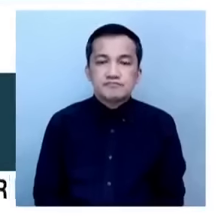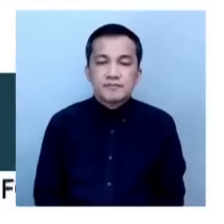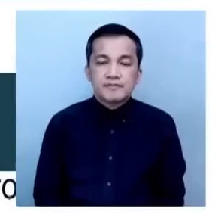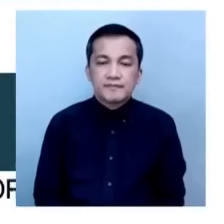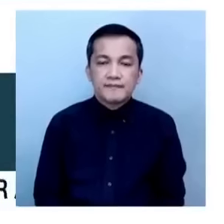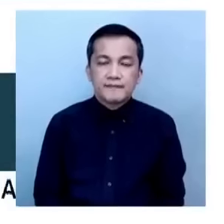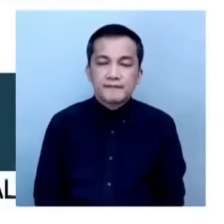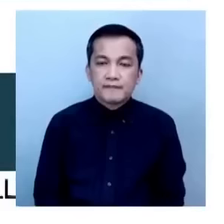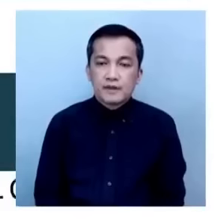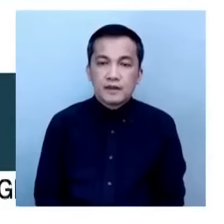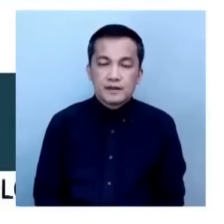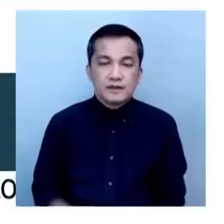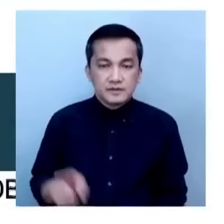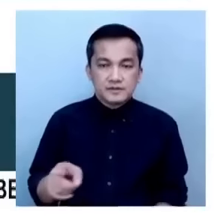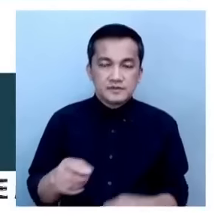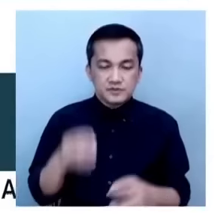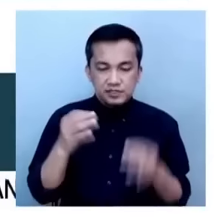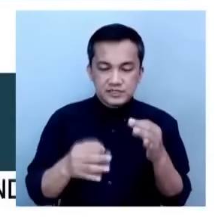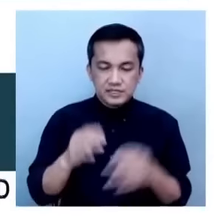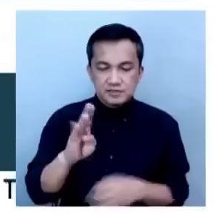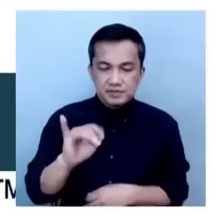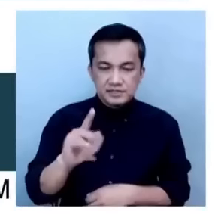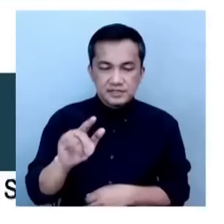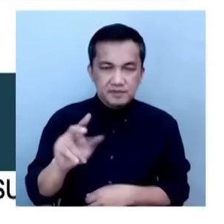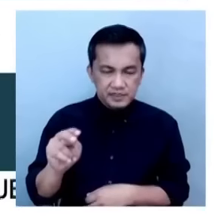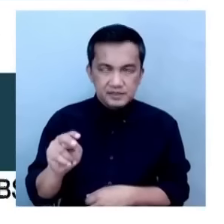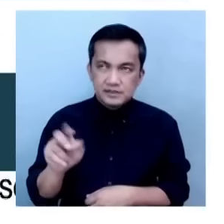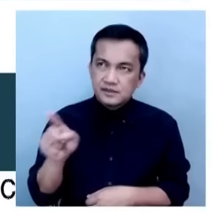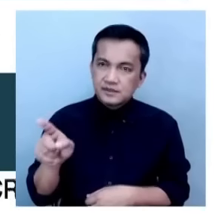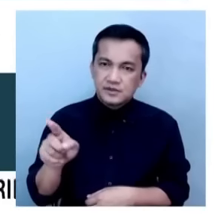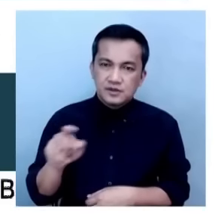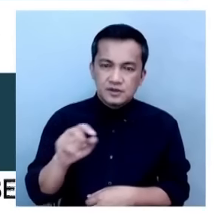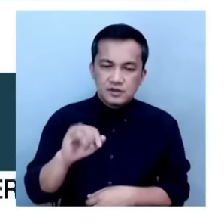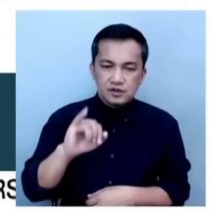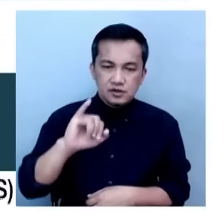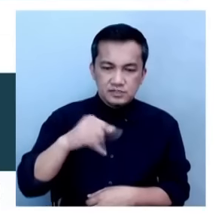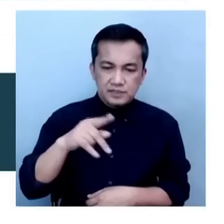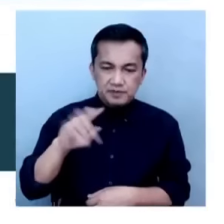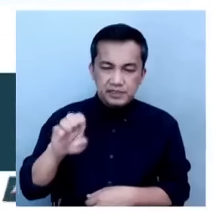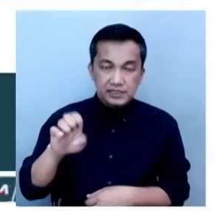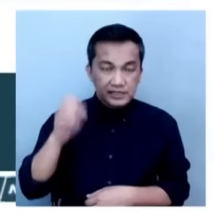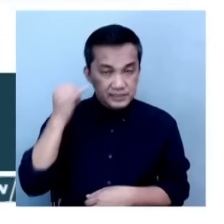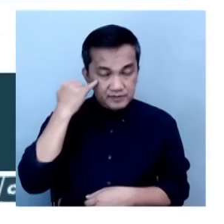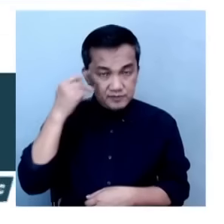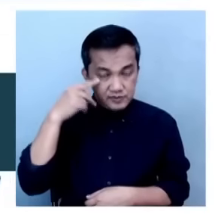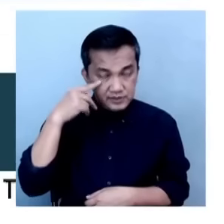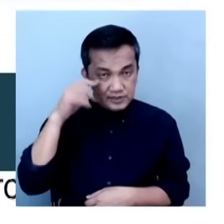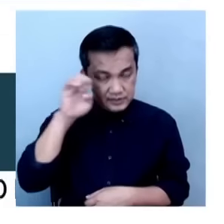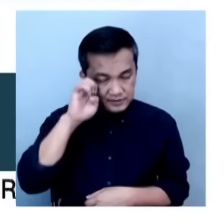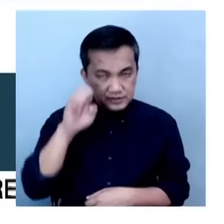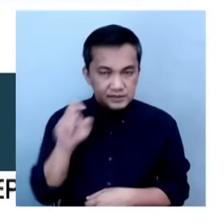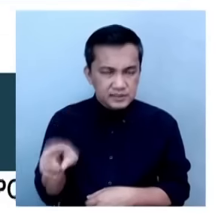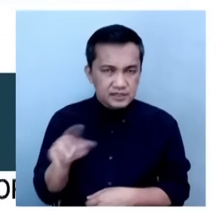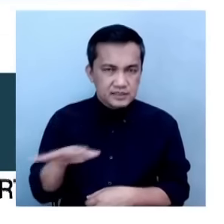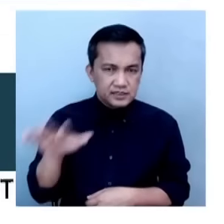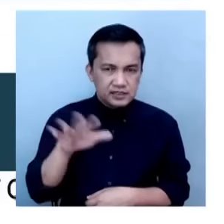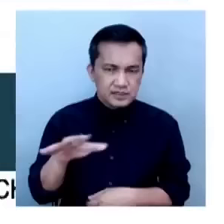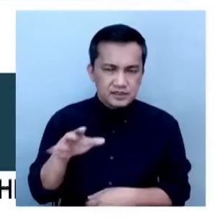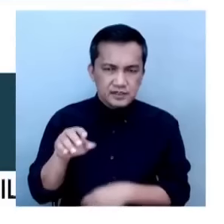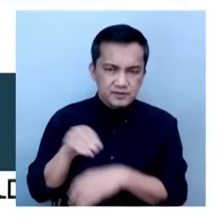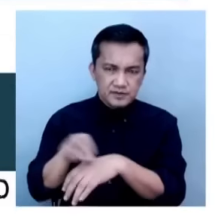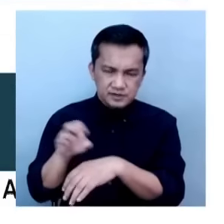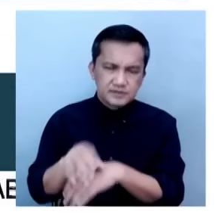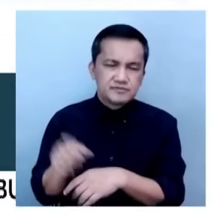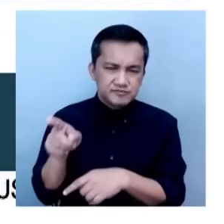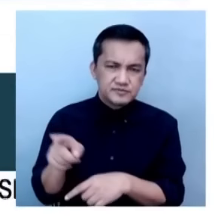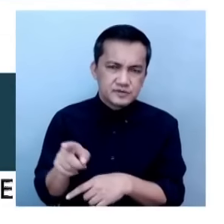Probably also Justice Bersamin was there, Juan Ponce Enrile. And they have advised him well that, you